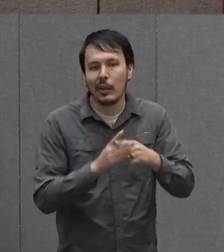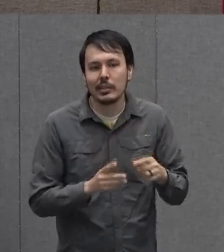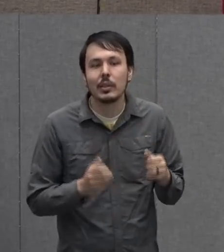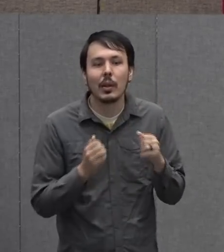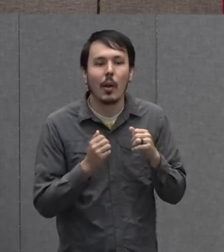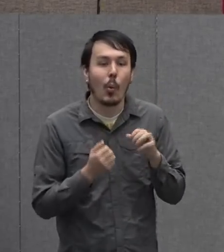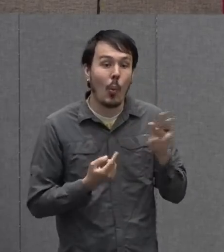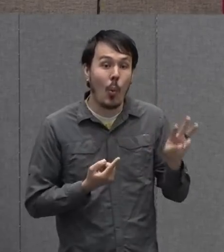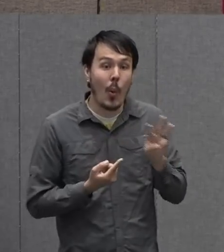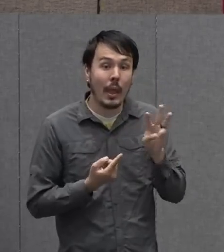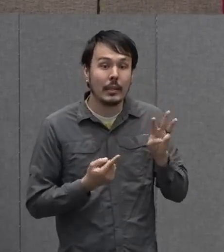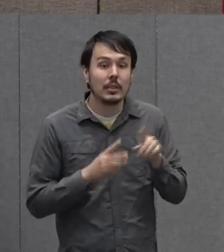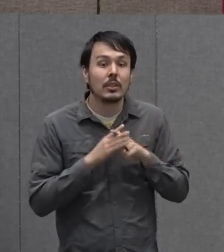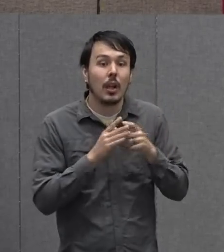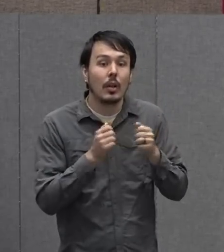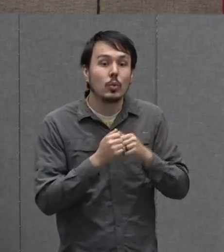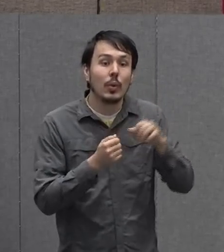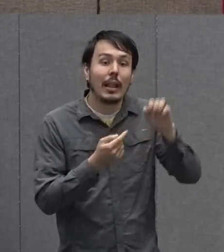Wednesday.